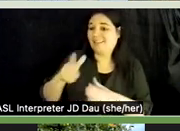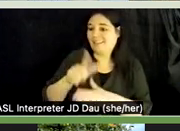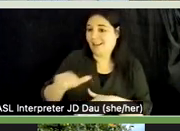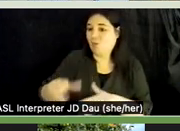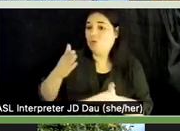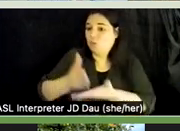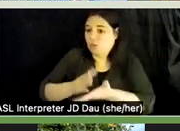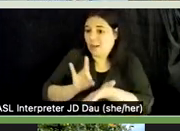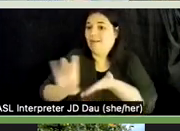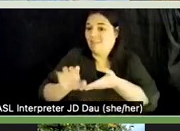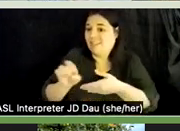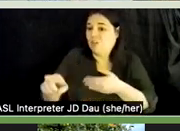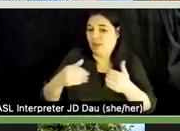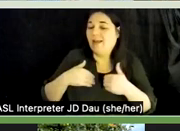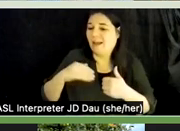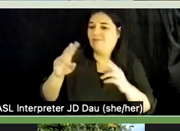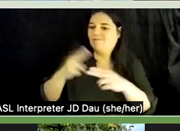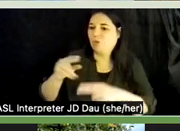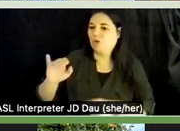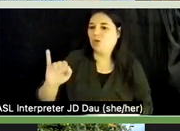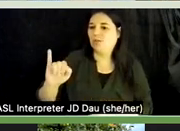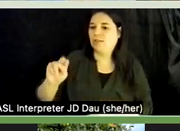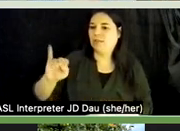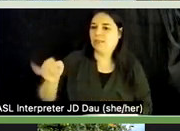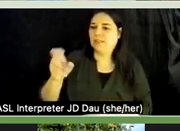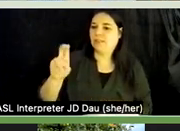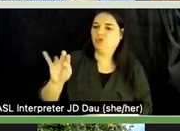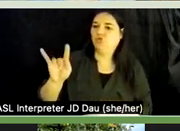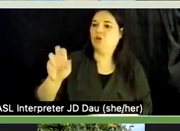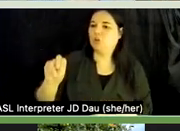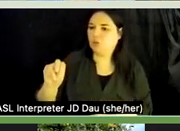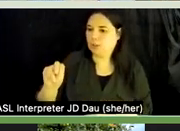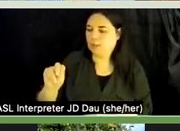evicting you. So there could be a reason for doing one or the other or both.